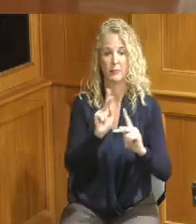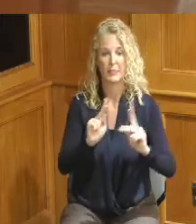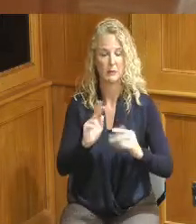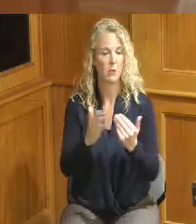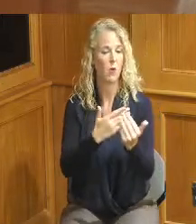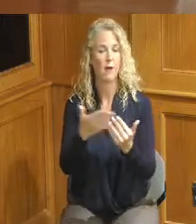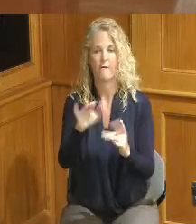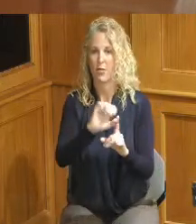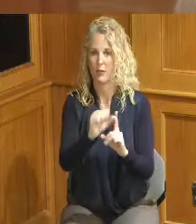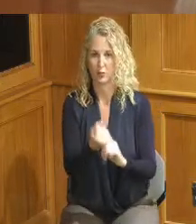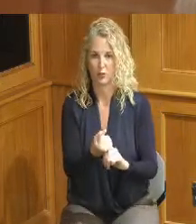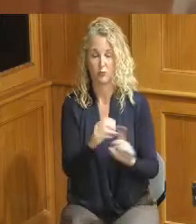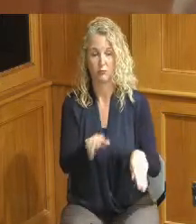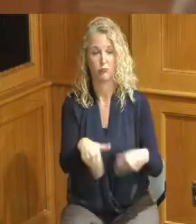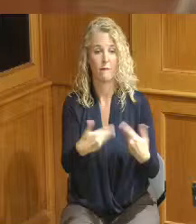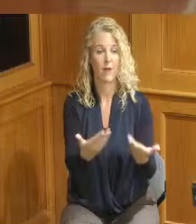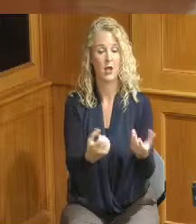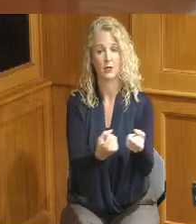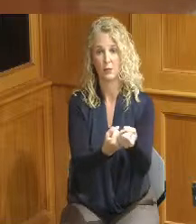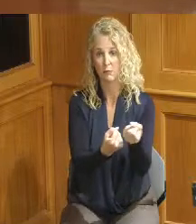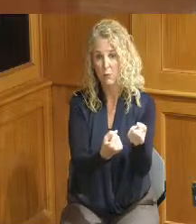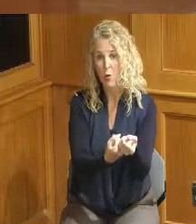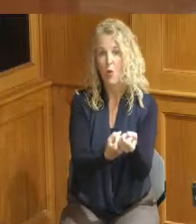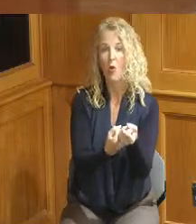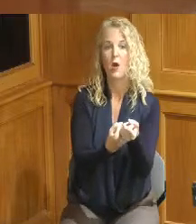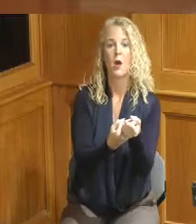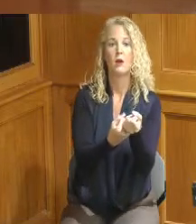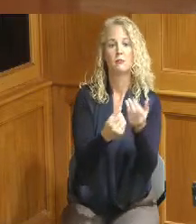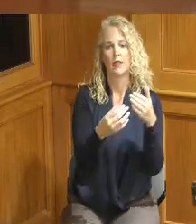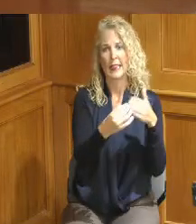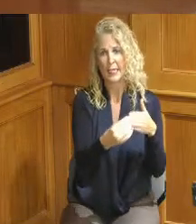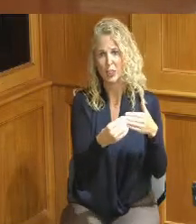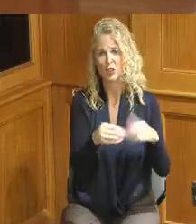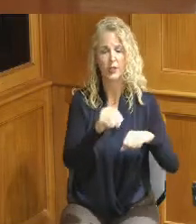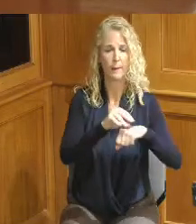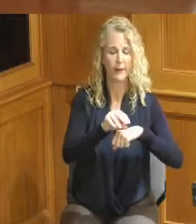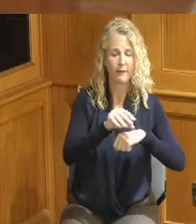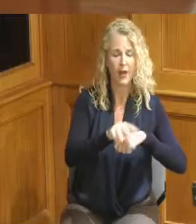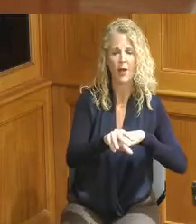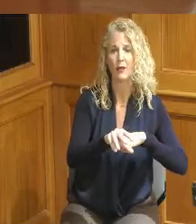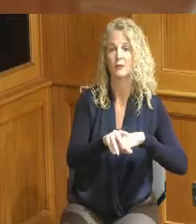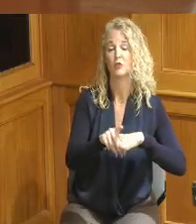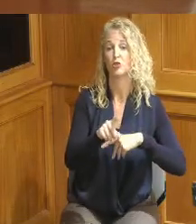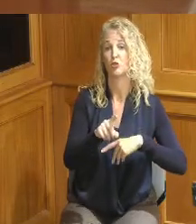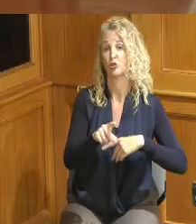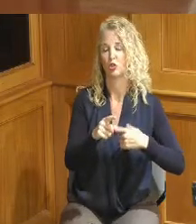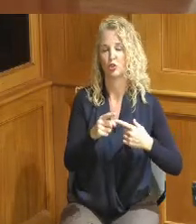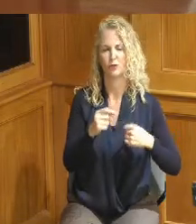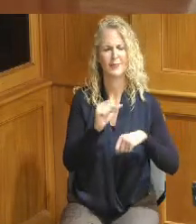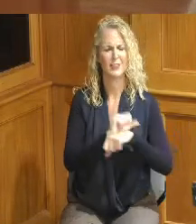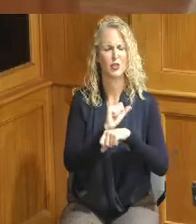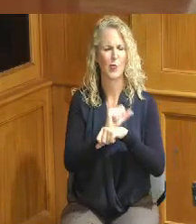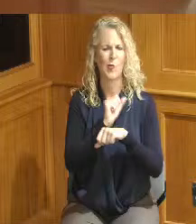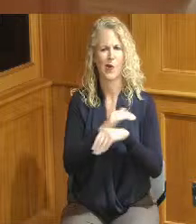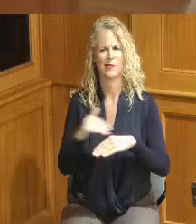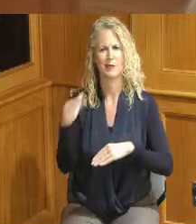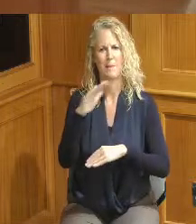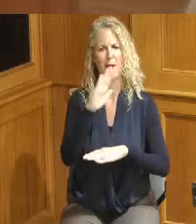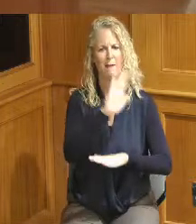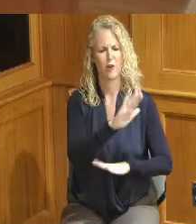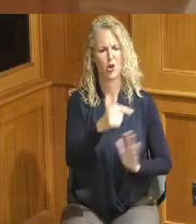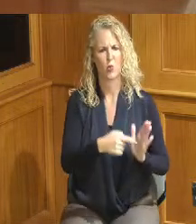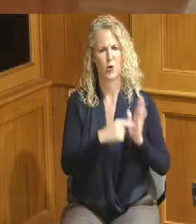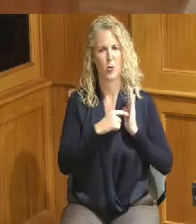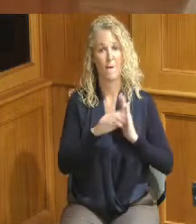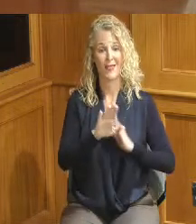are, providing crucial support and advocacy for moms and families. She goes above and beyond by visiting clients at